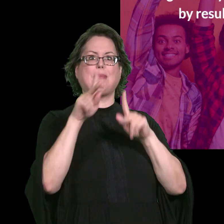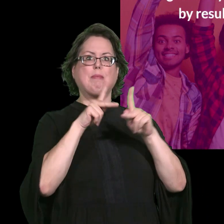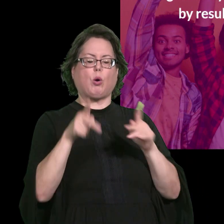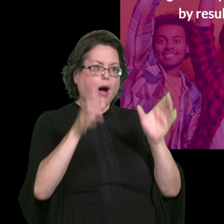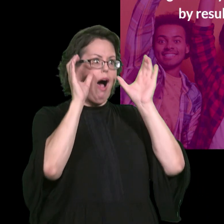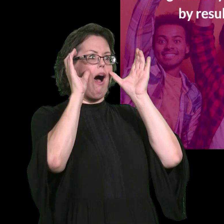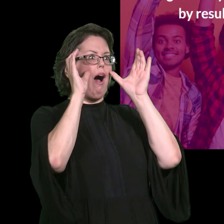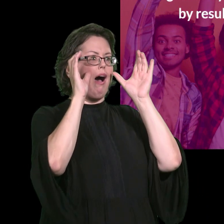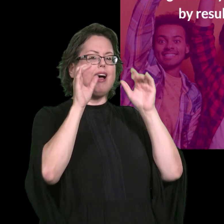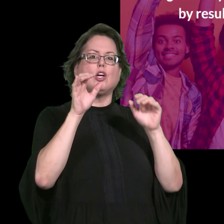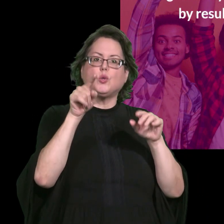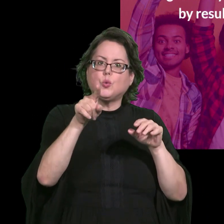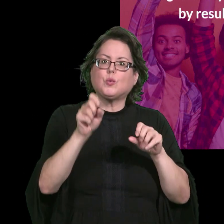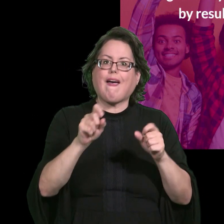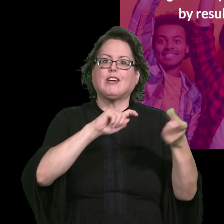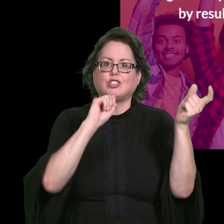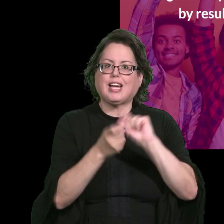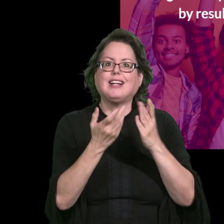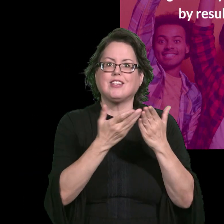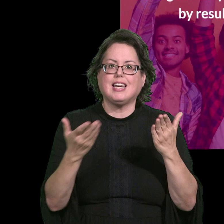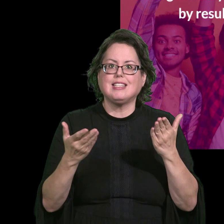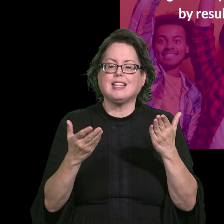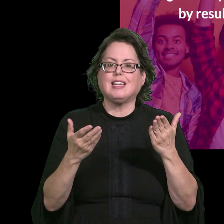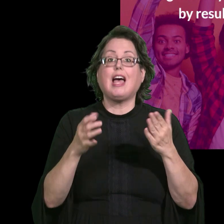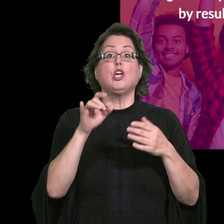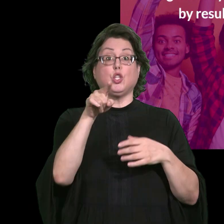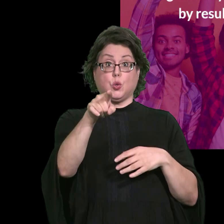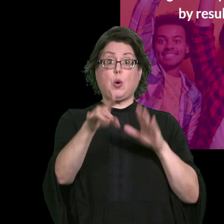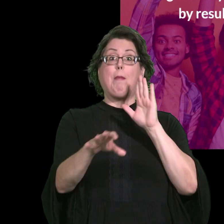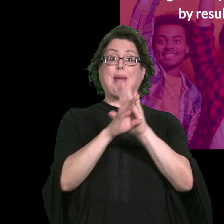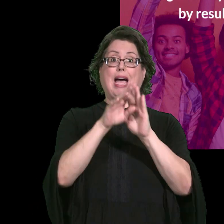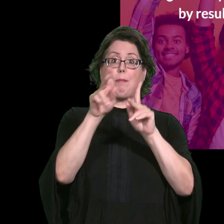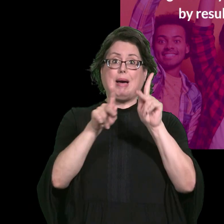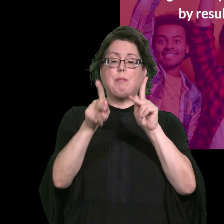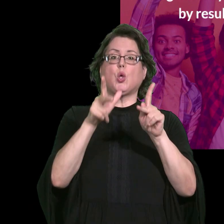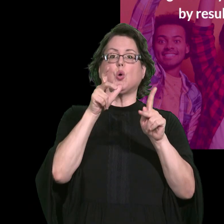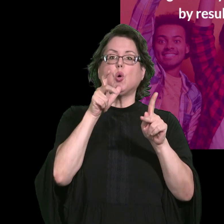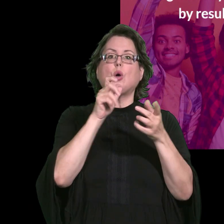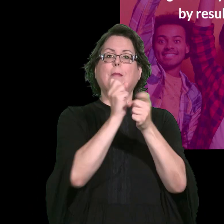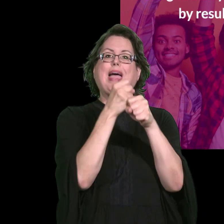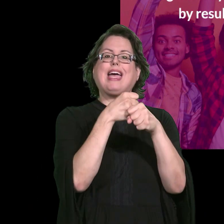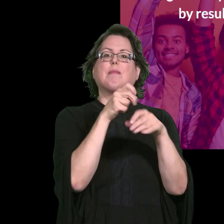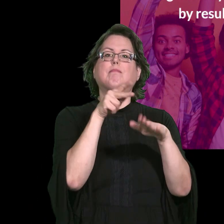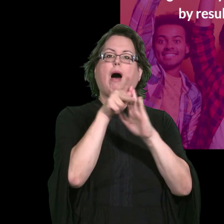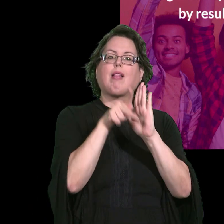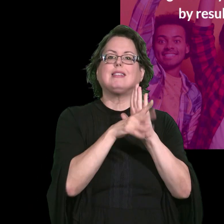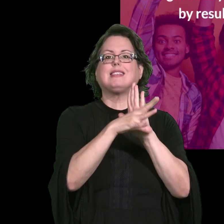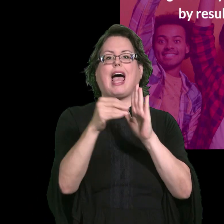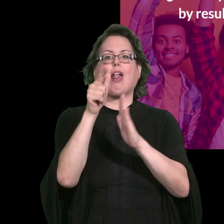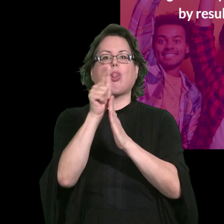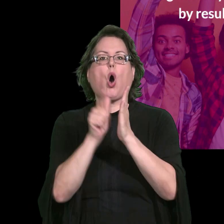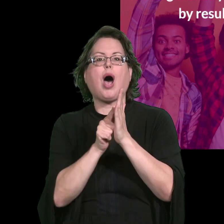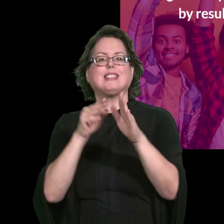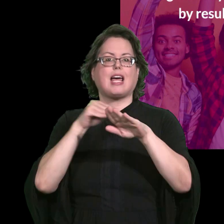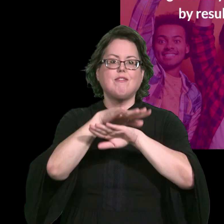change, by resulting in the election of officials who make the policies and laws that affect us all.